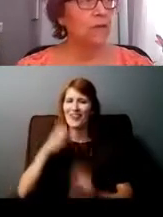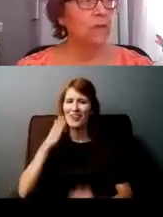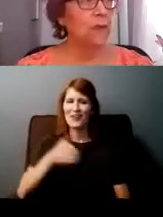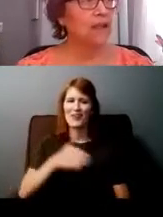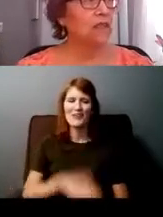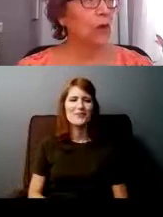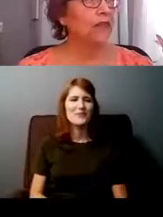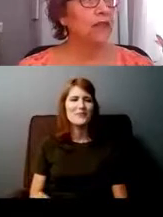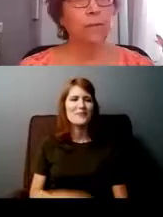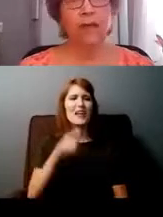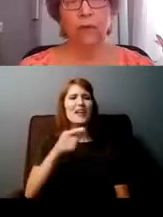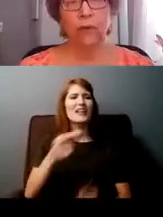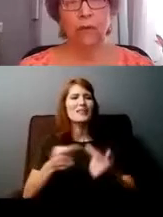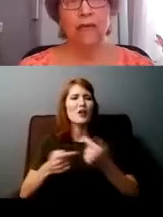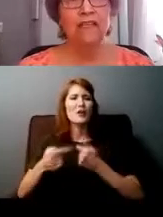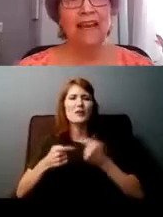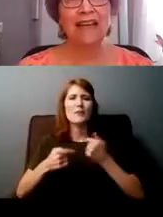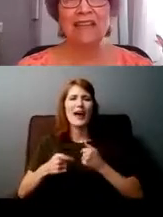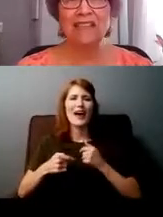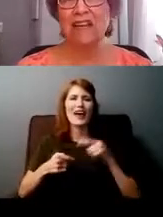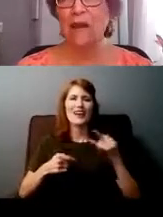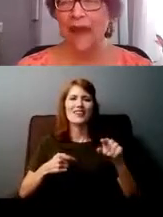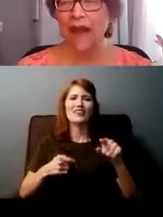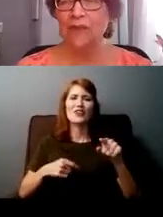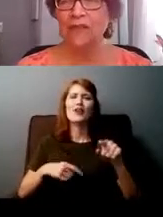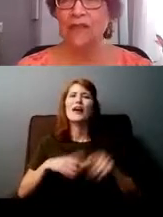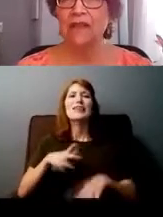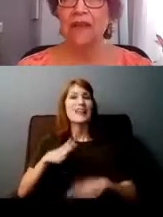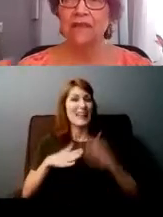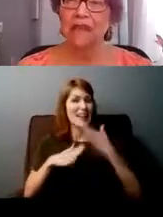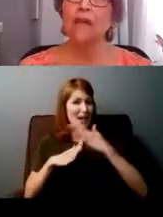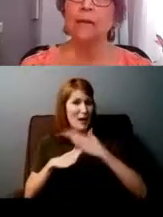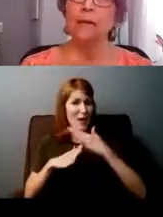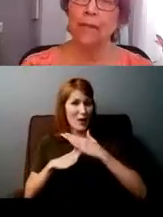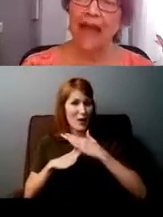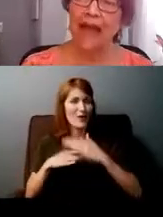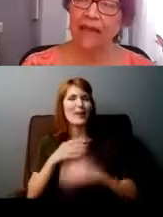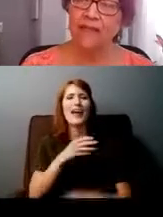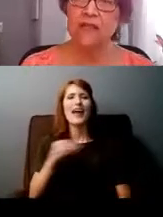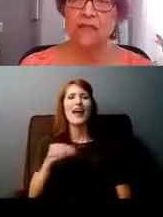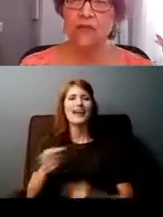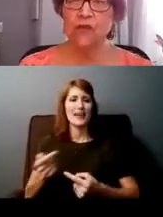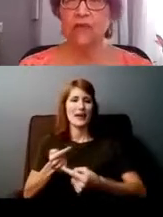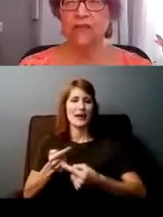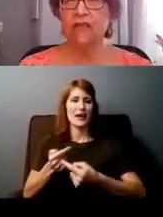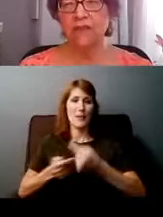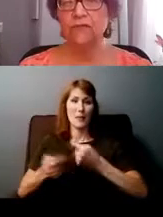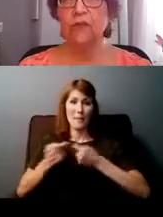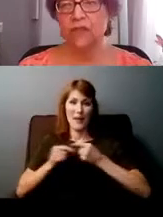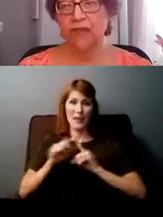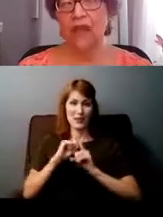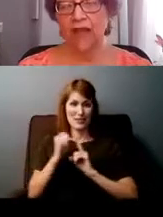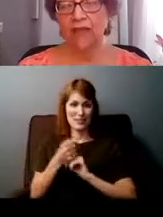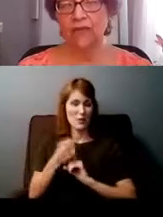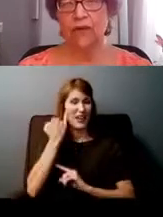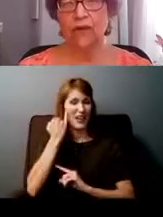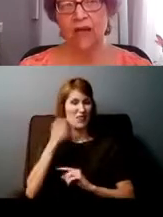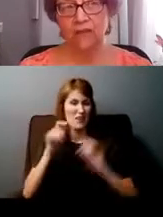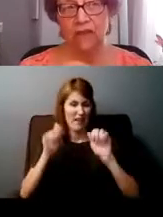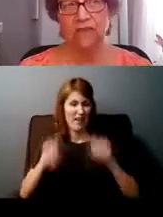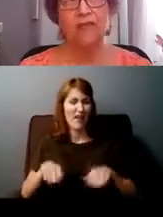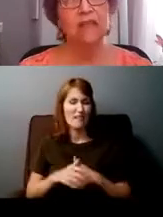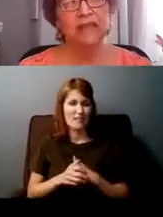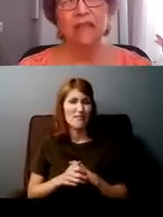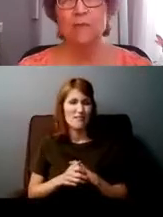This goes back to going to the bedroom, taking that time out and then coming back to the situation if you can do that. If you're